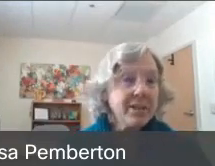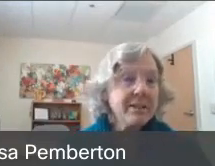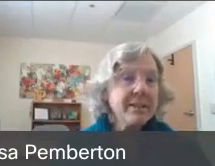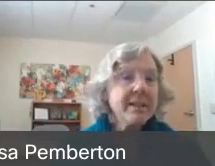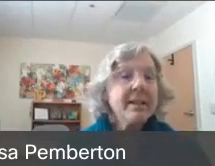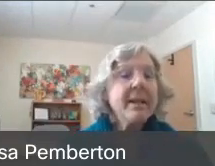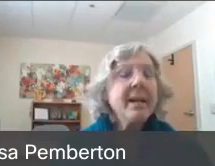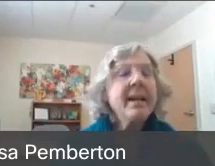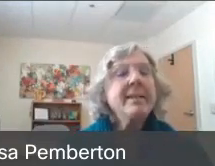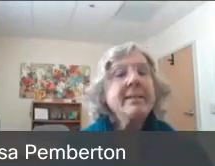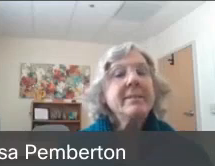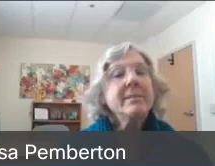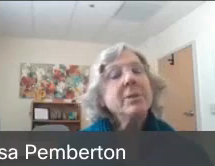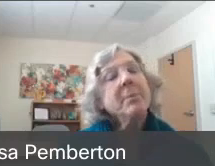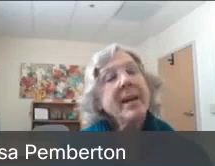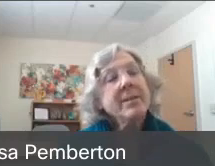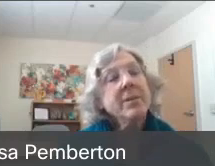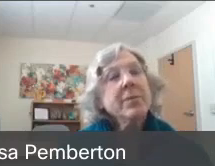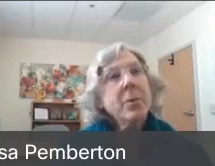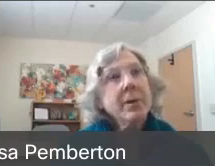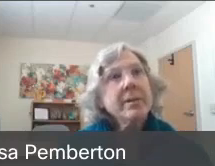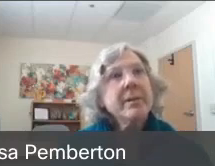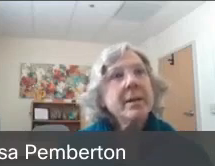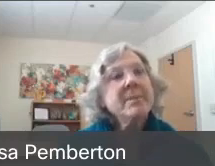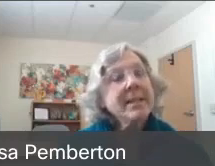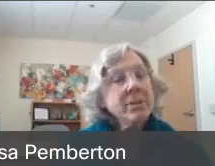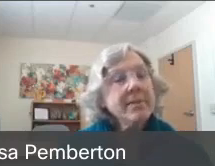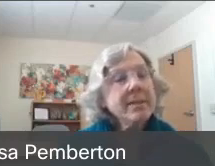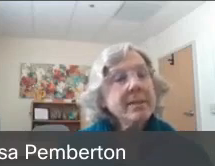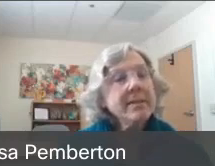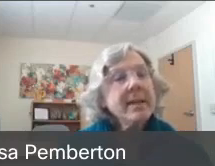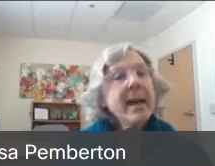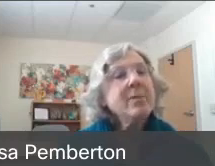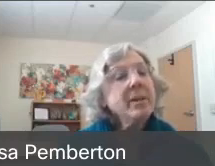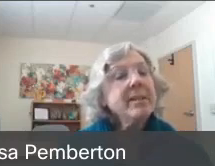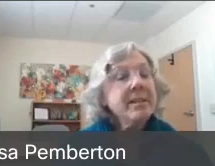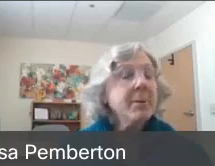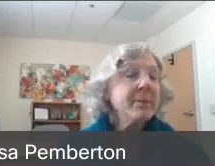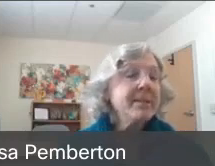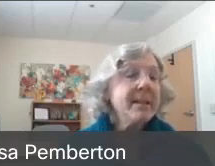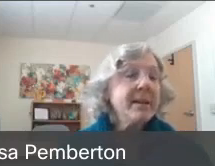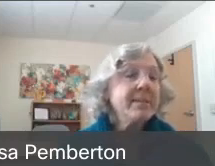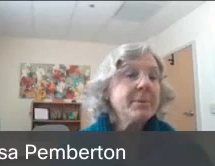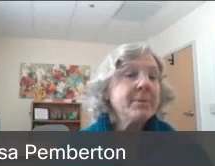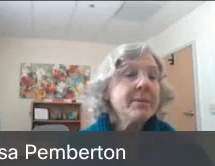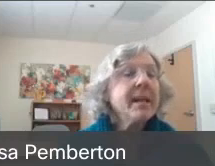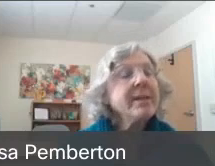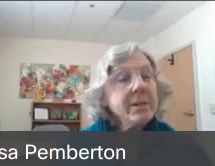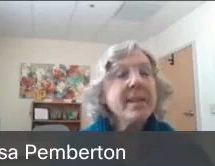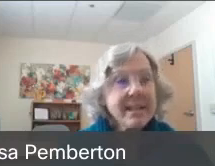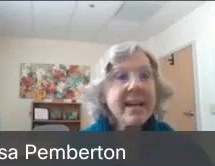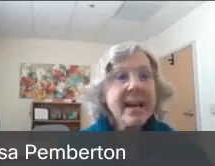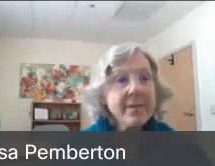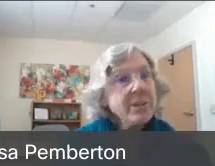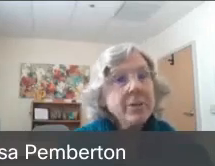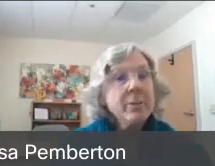begin medications. And the supervisor for psych services had worked at Department of State